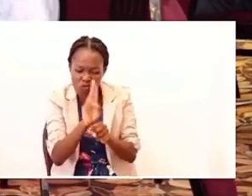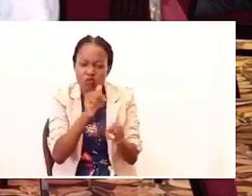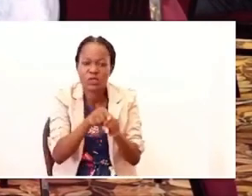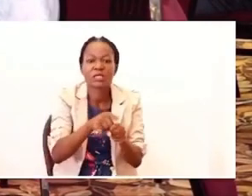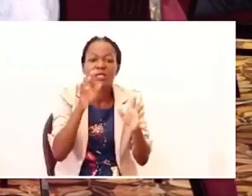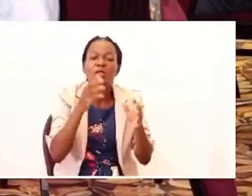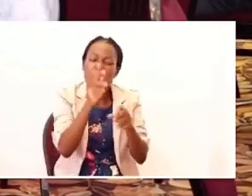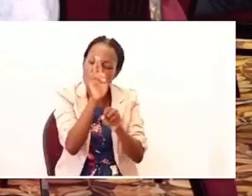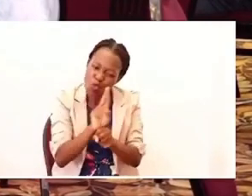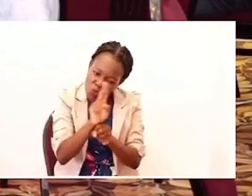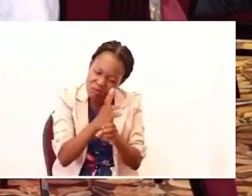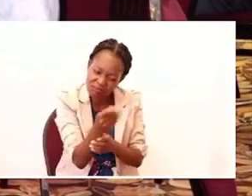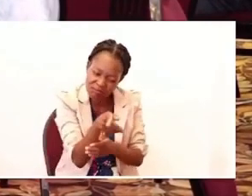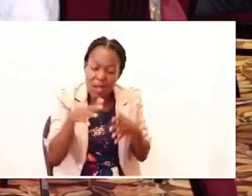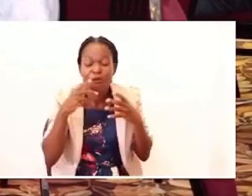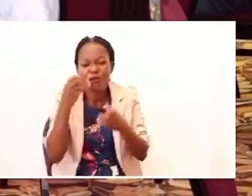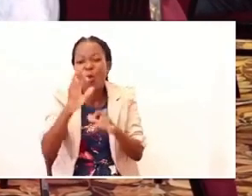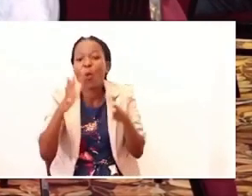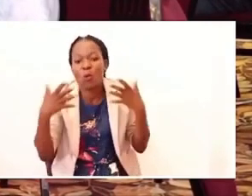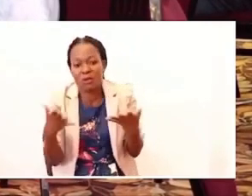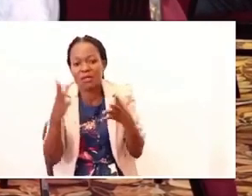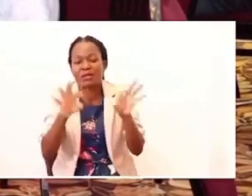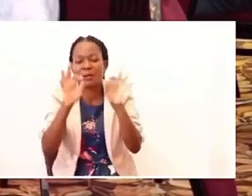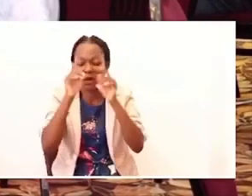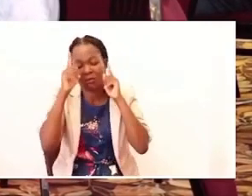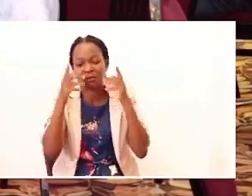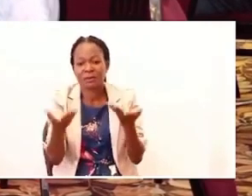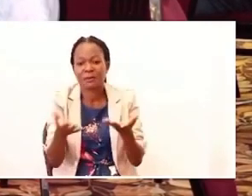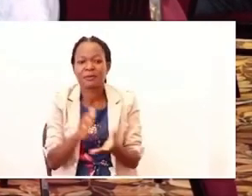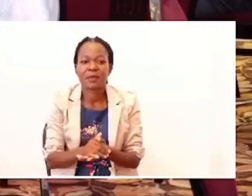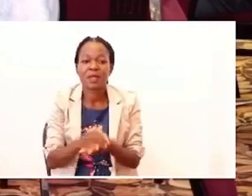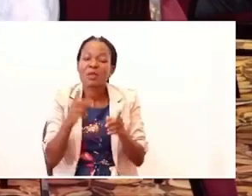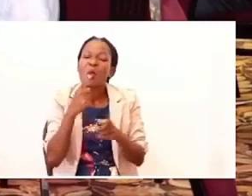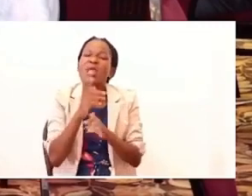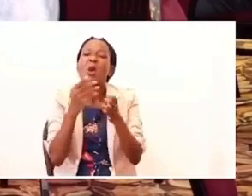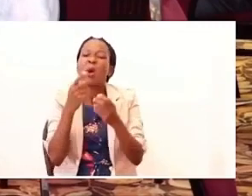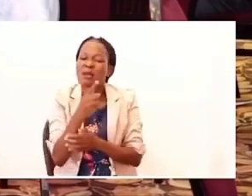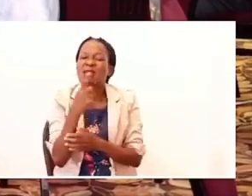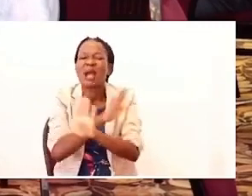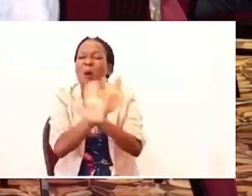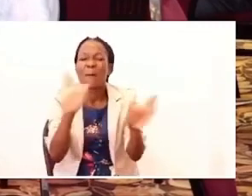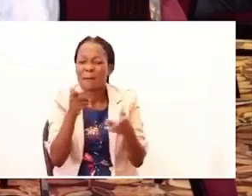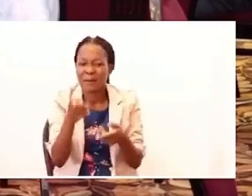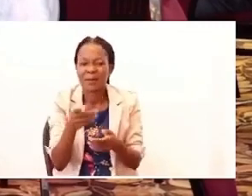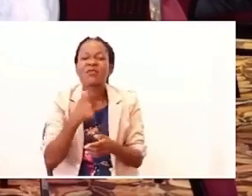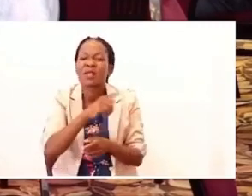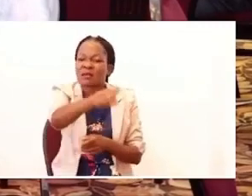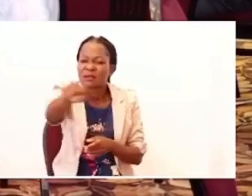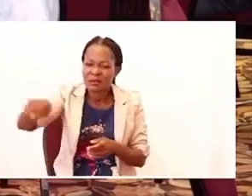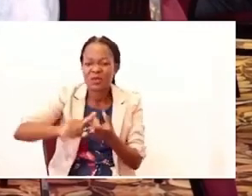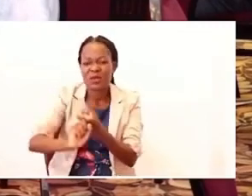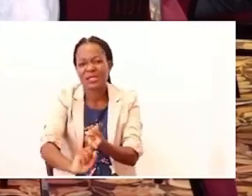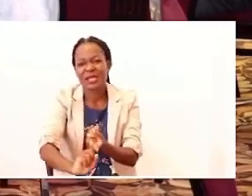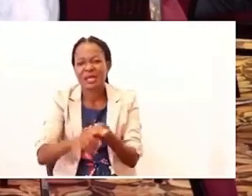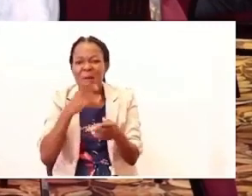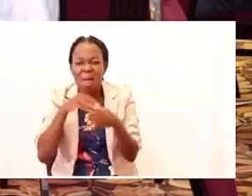is, if we want to agree to call a spade, and I hope that you want us to agree to call a spade